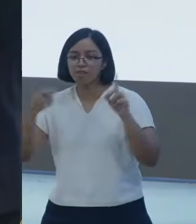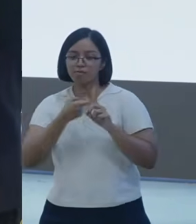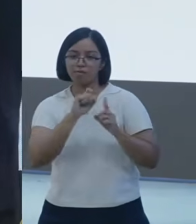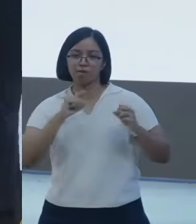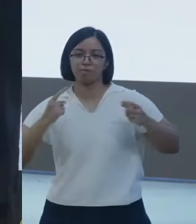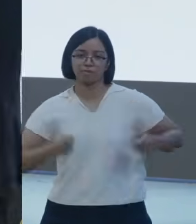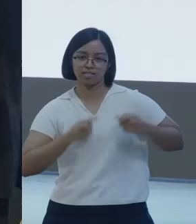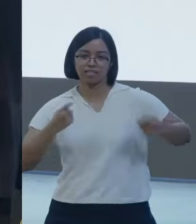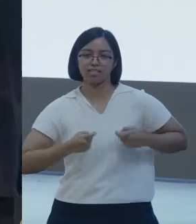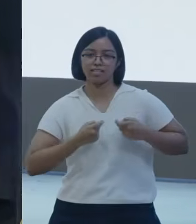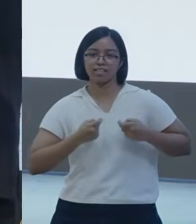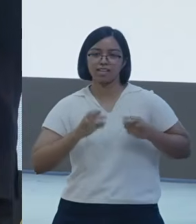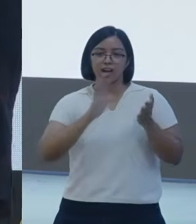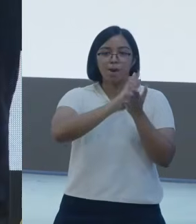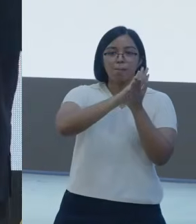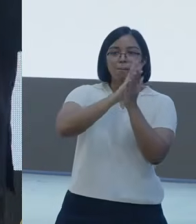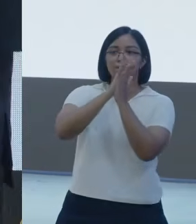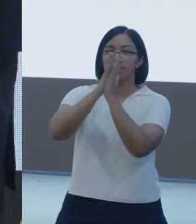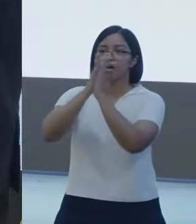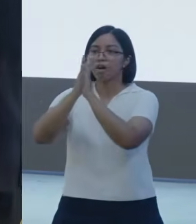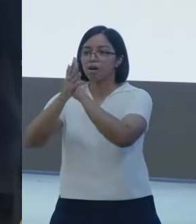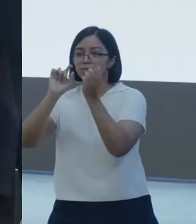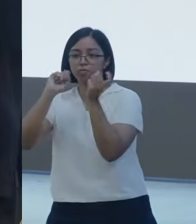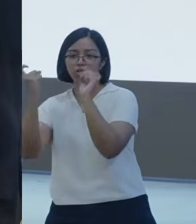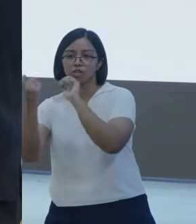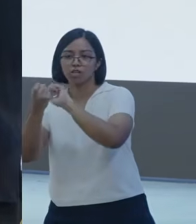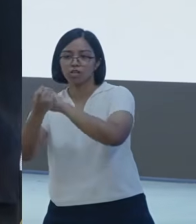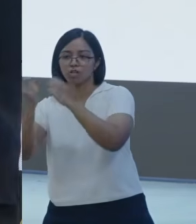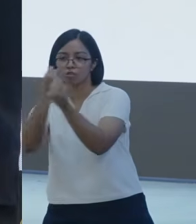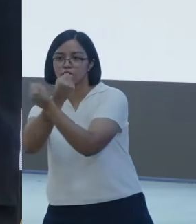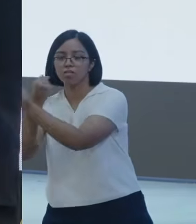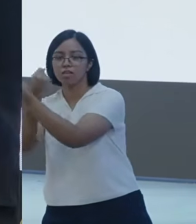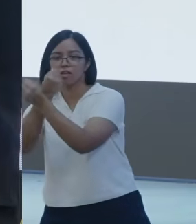become slaves of righteousness.